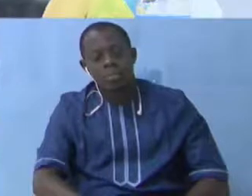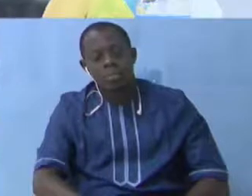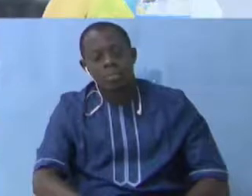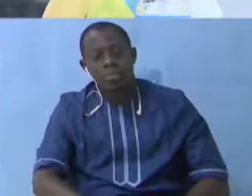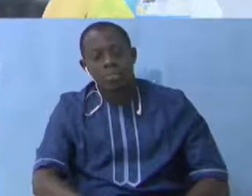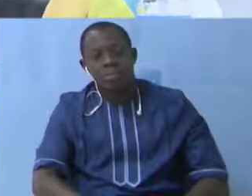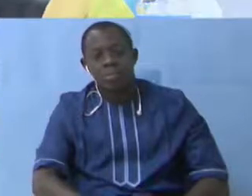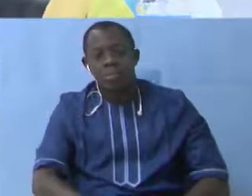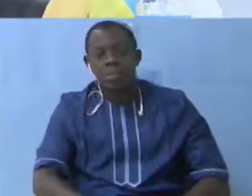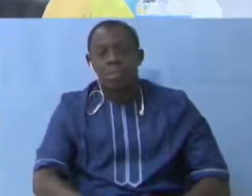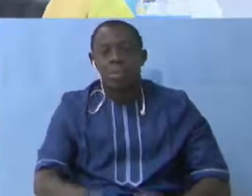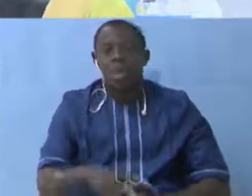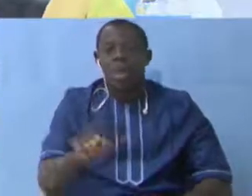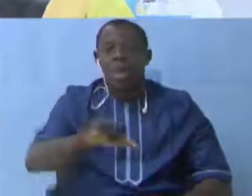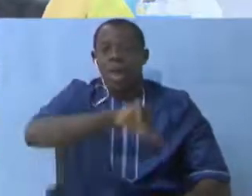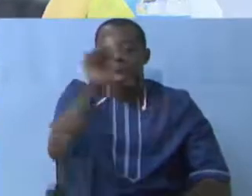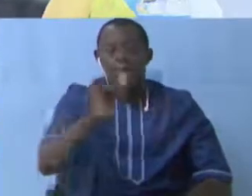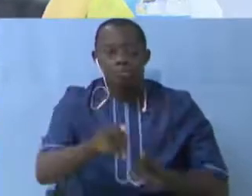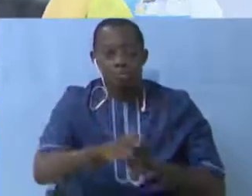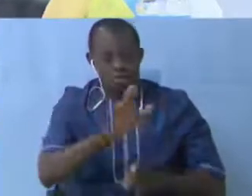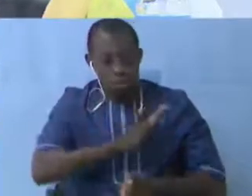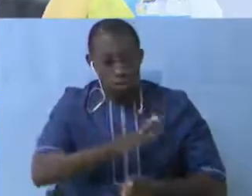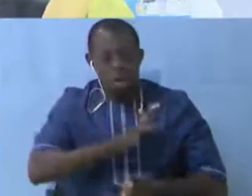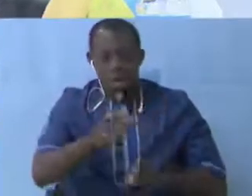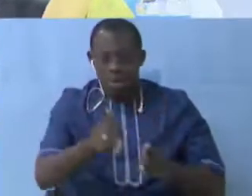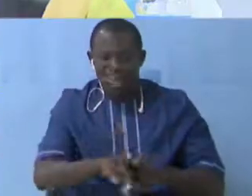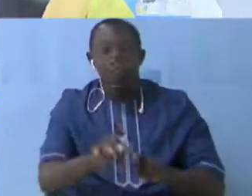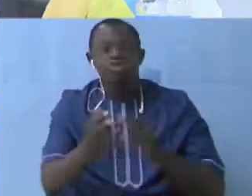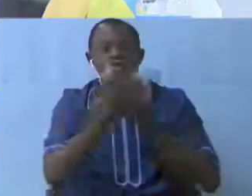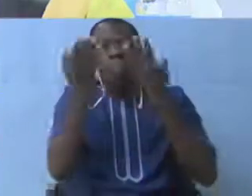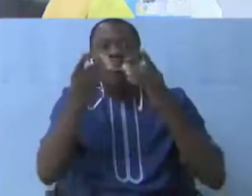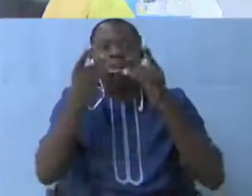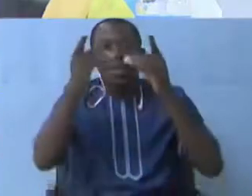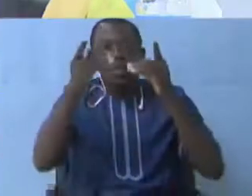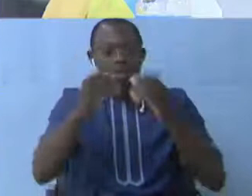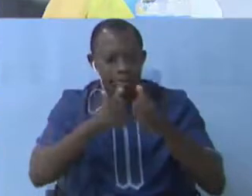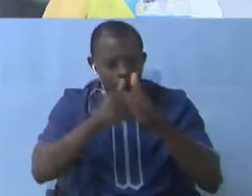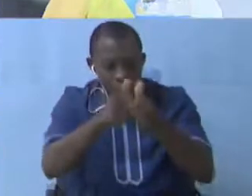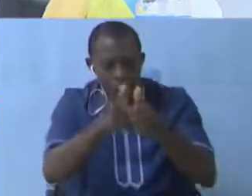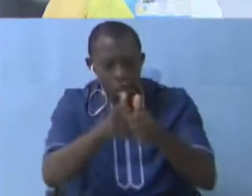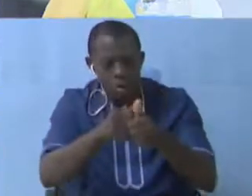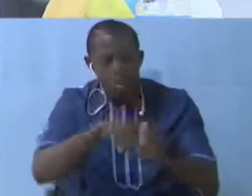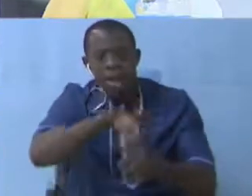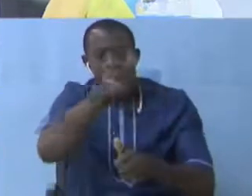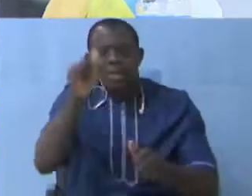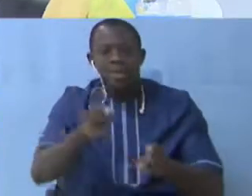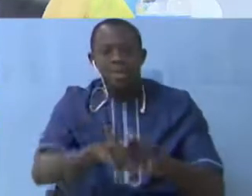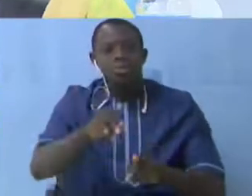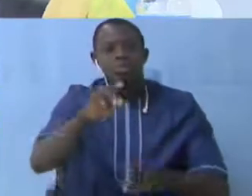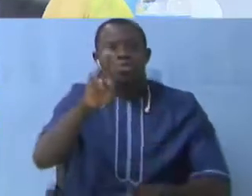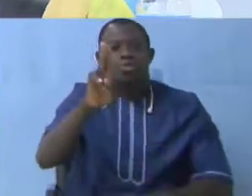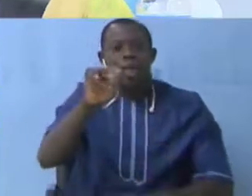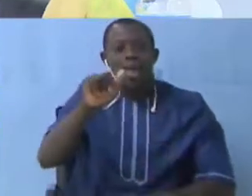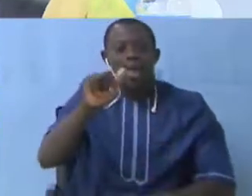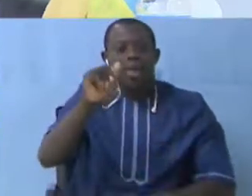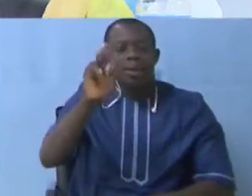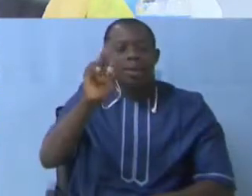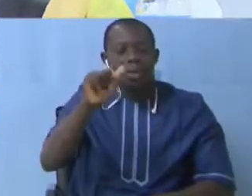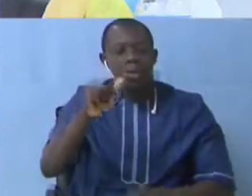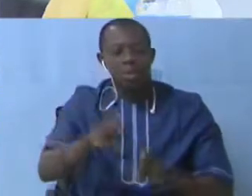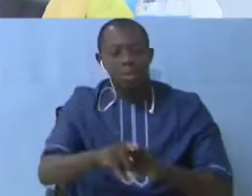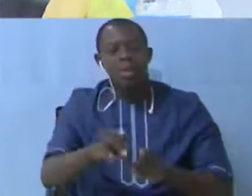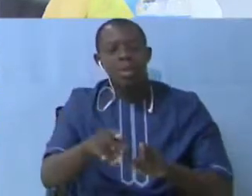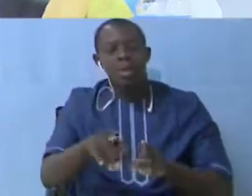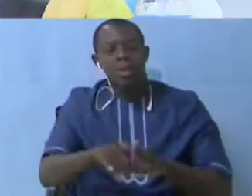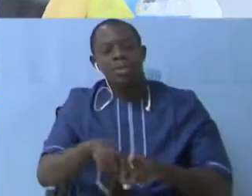to comply with the newly adopted declaration. tamit nag yenn loi yi nga xam ne moom lañ am nga xam ne ni dañ ko mën a méngale ak lii jëm